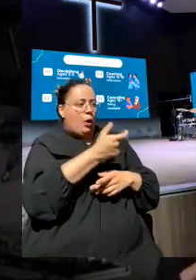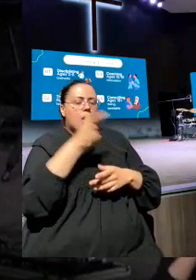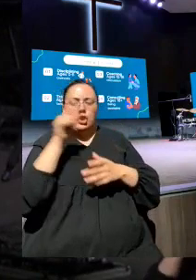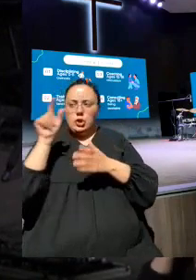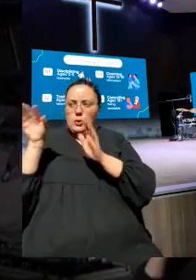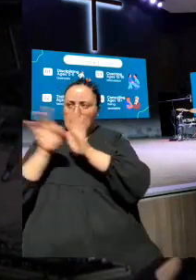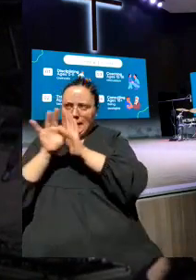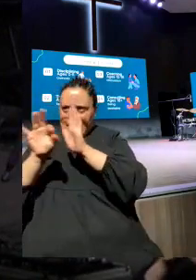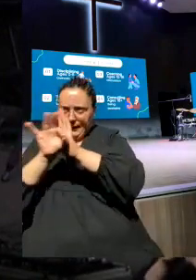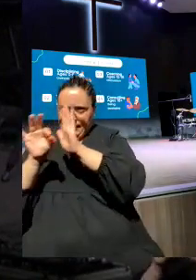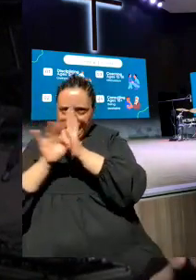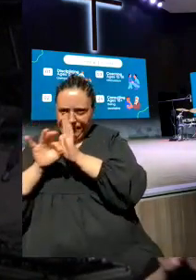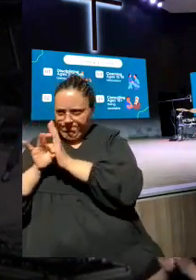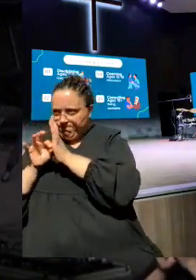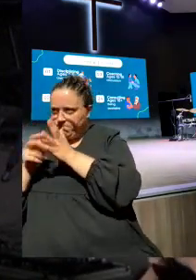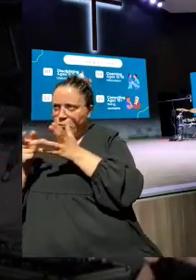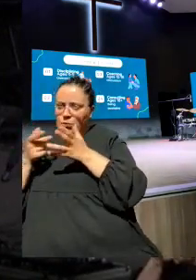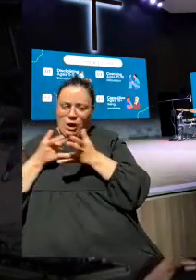to thoughtfully,